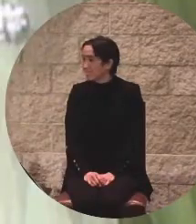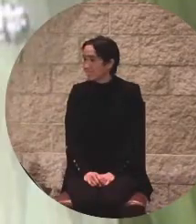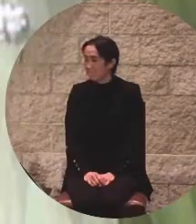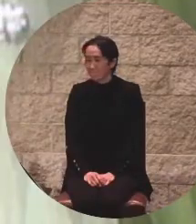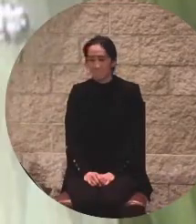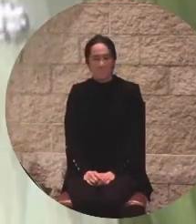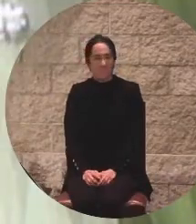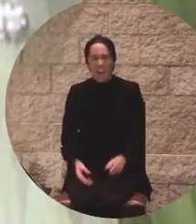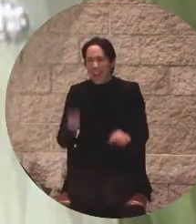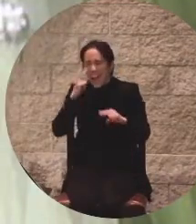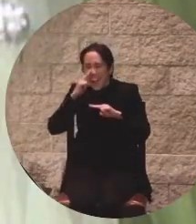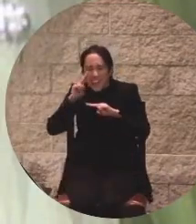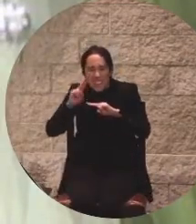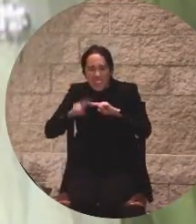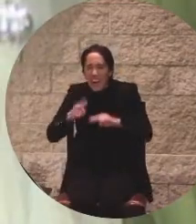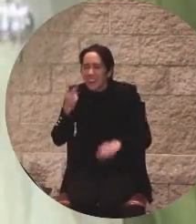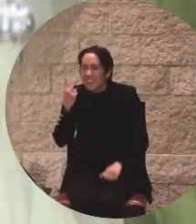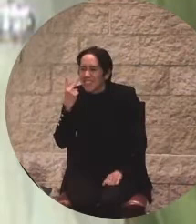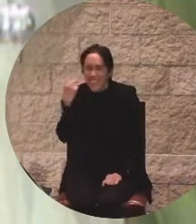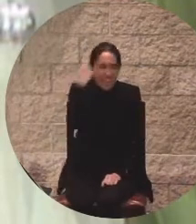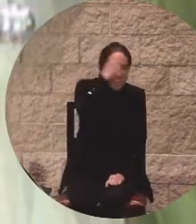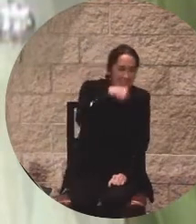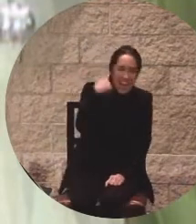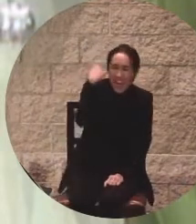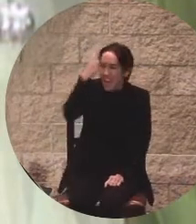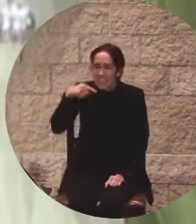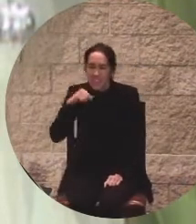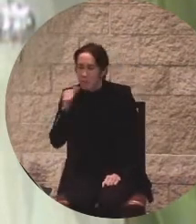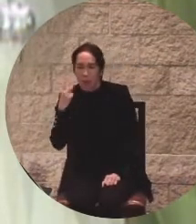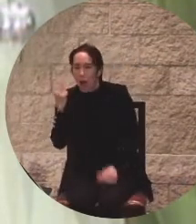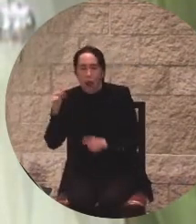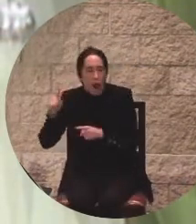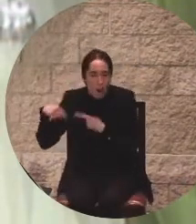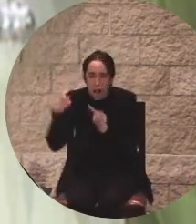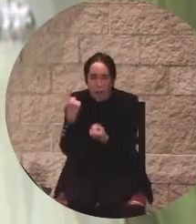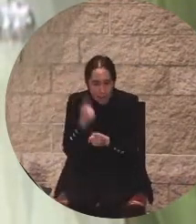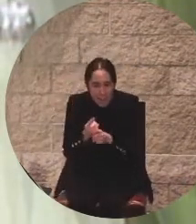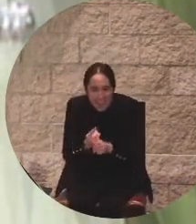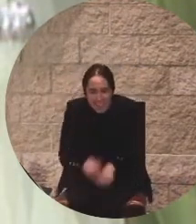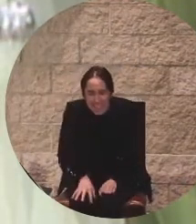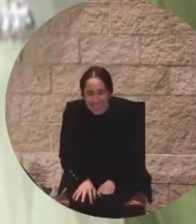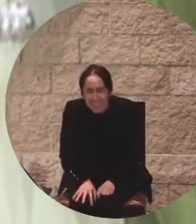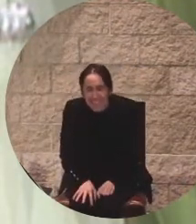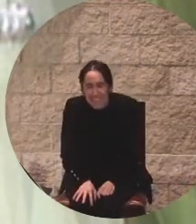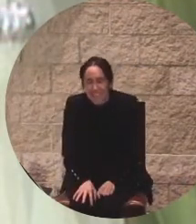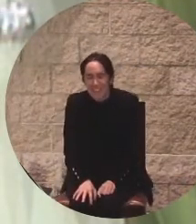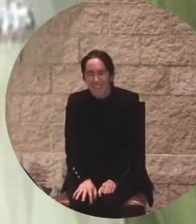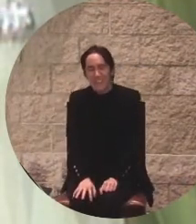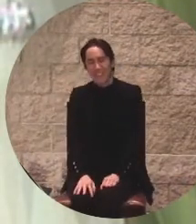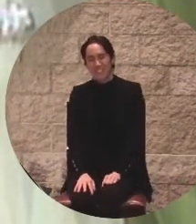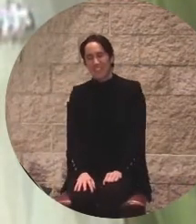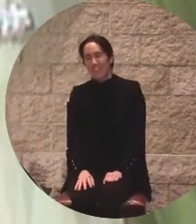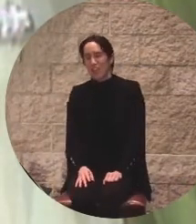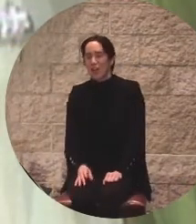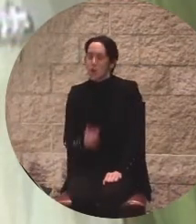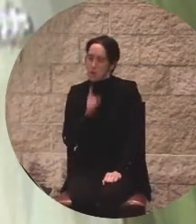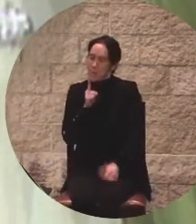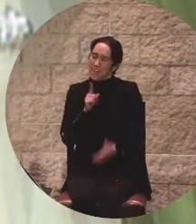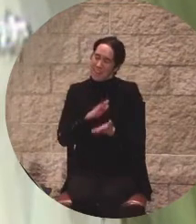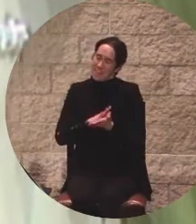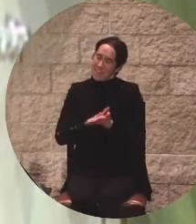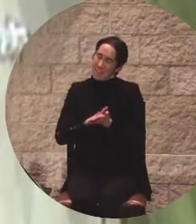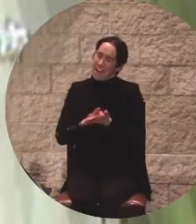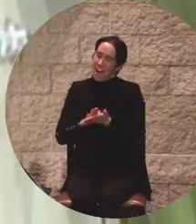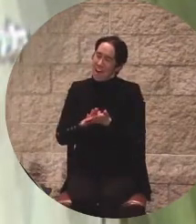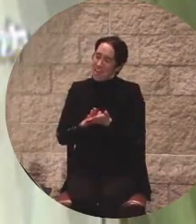Isn't it fun to see some faces that we haven't seen in a while? It's really refreshing, and this is so